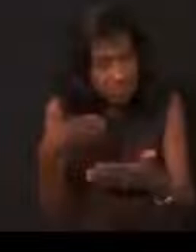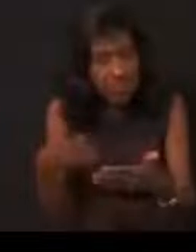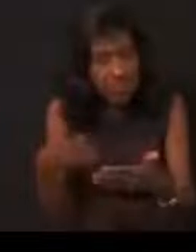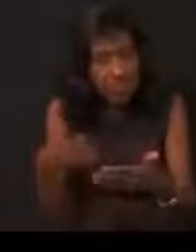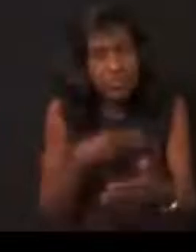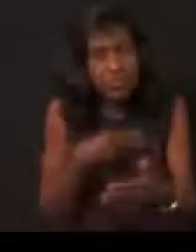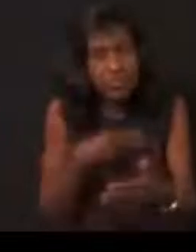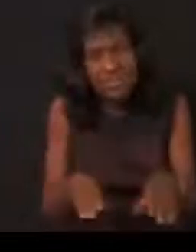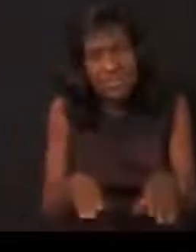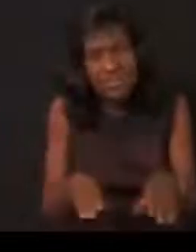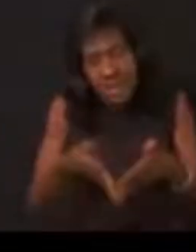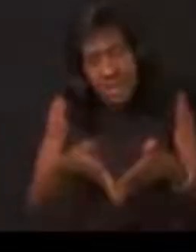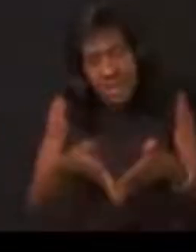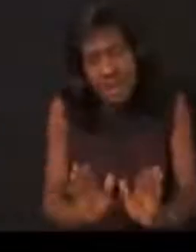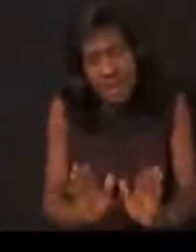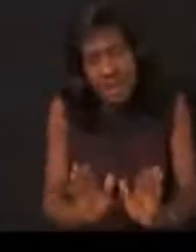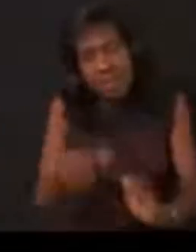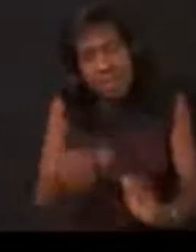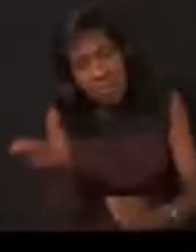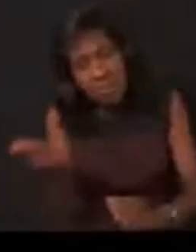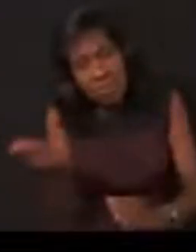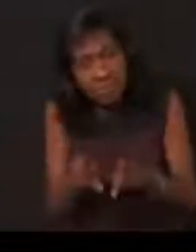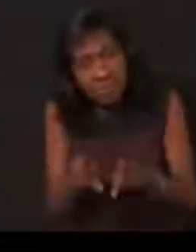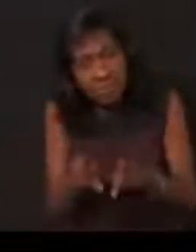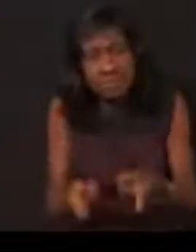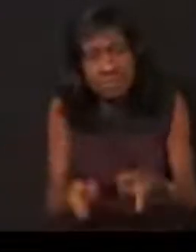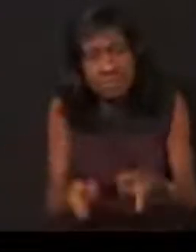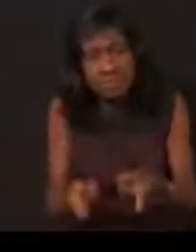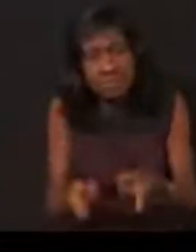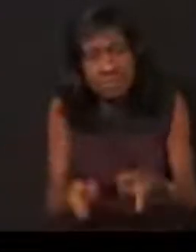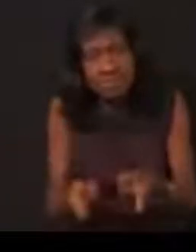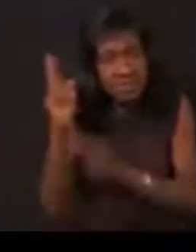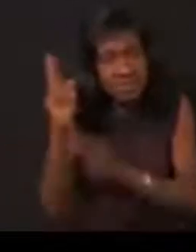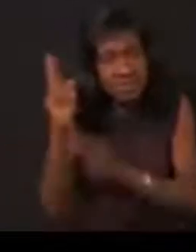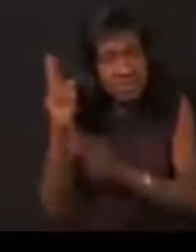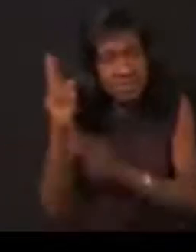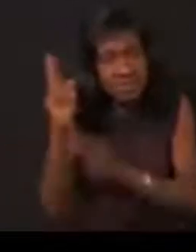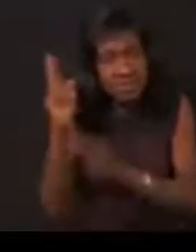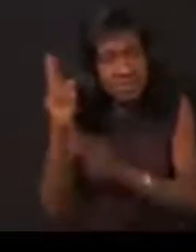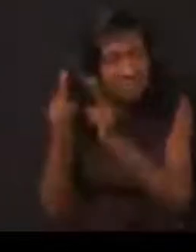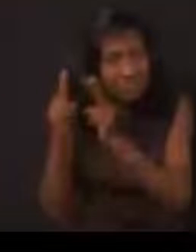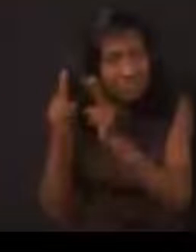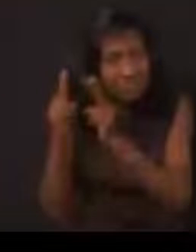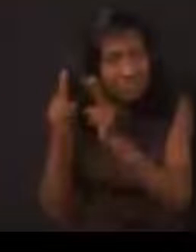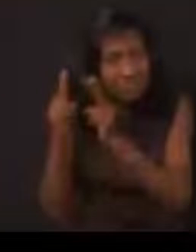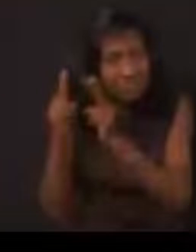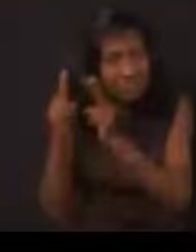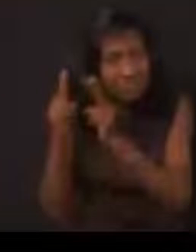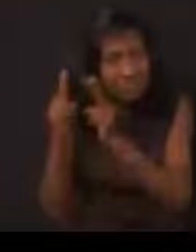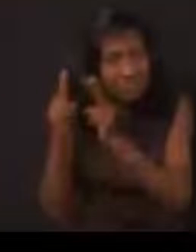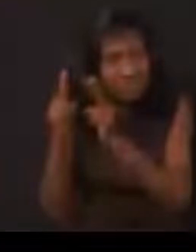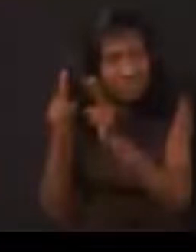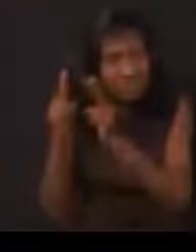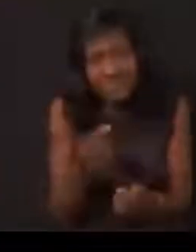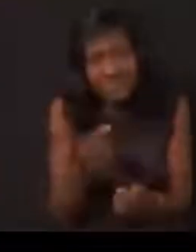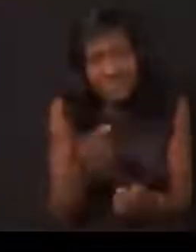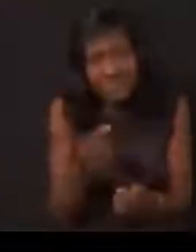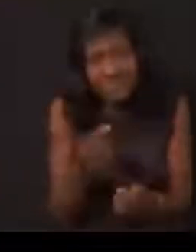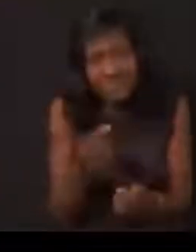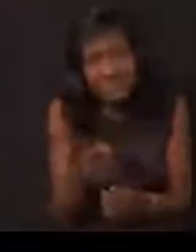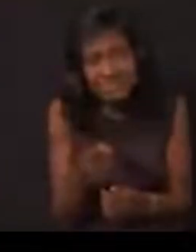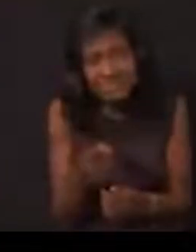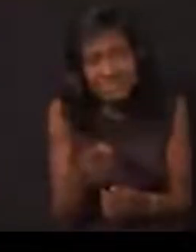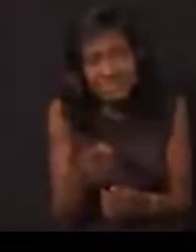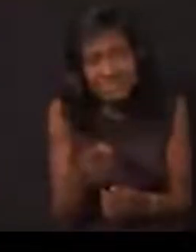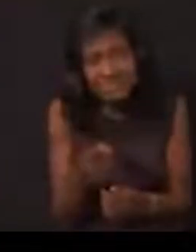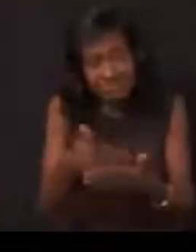reopen our borders. We are all familiar with the Jamaican saying, "We must dance a yard before we dance abroad."